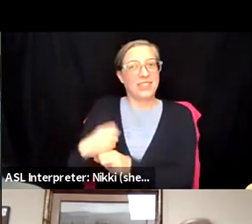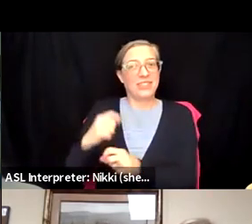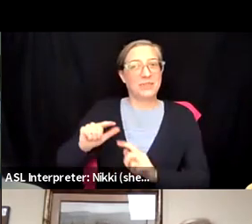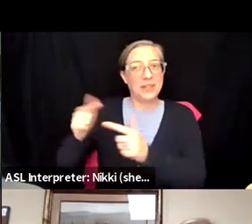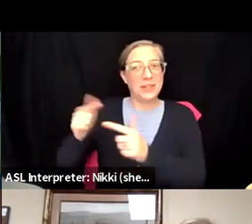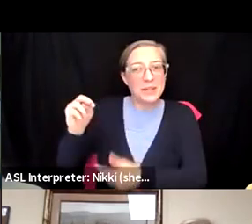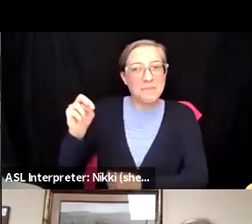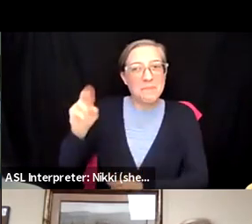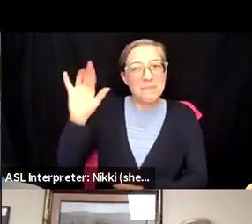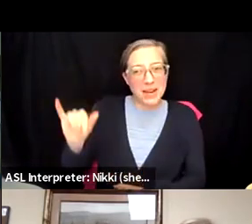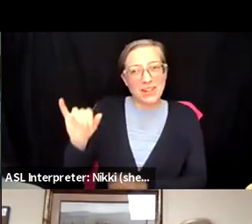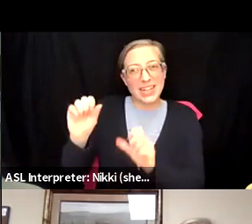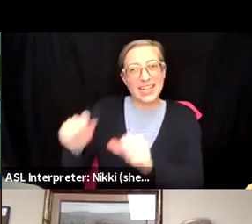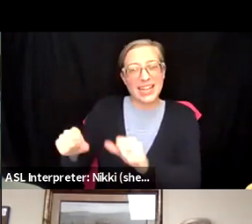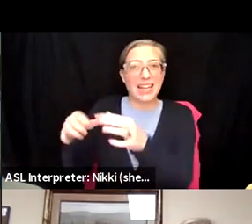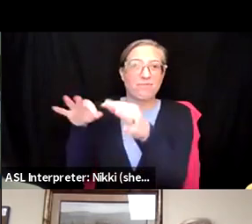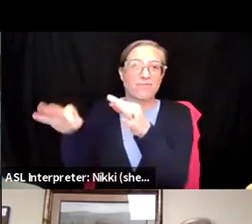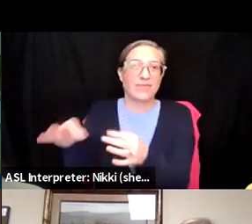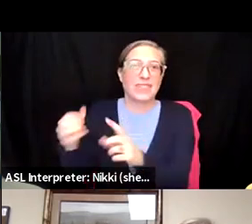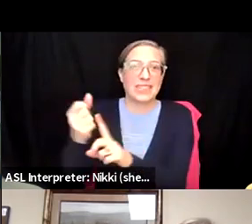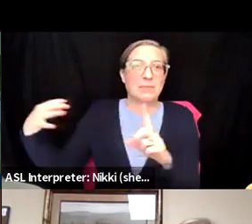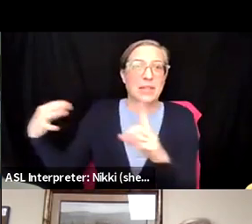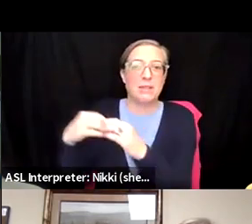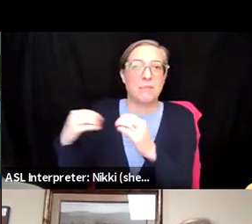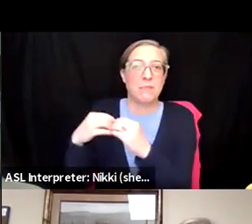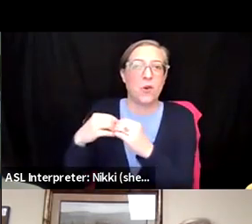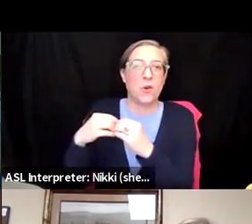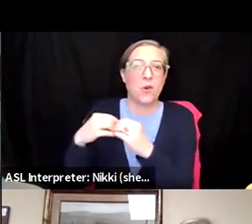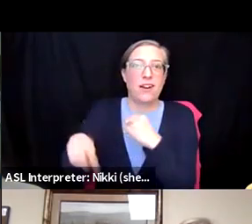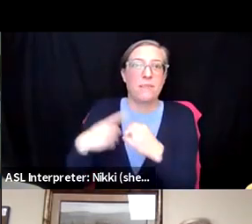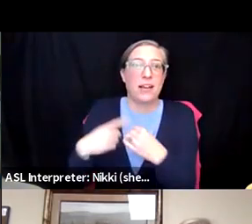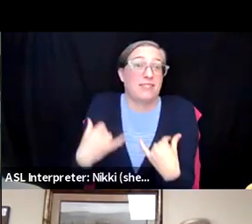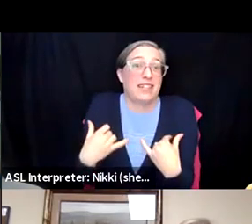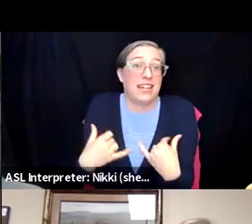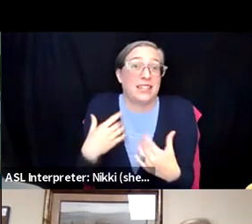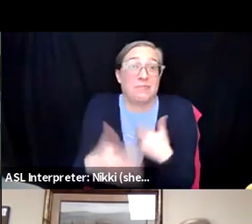a little bit more about what we're going to share with you today.